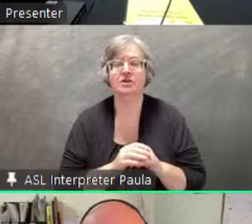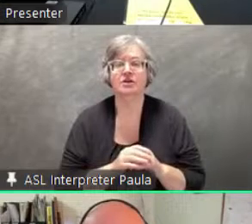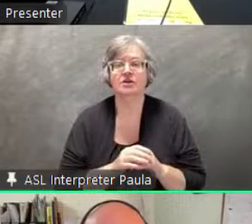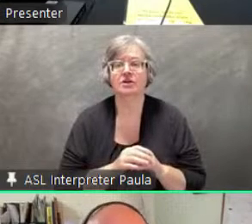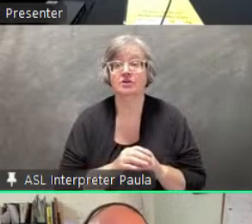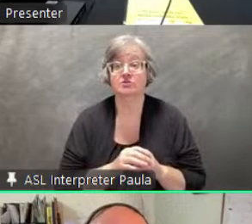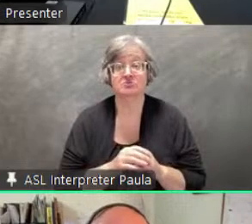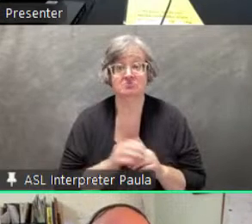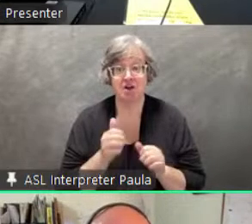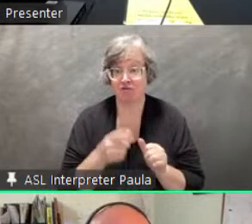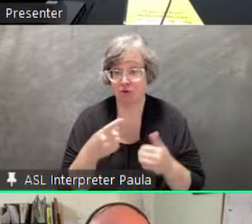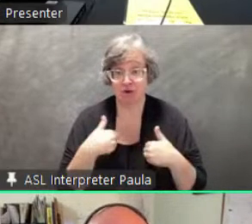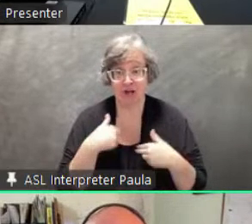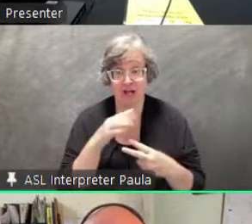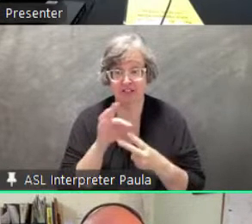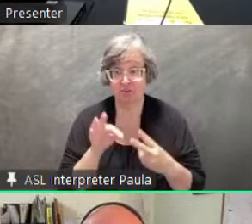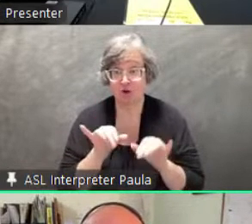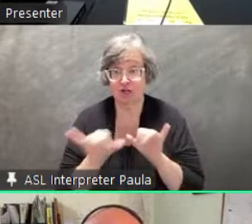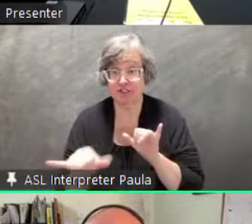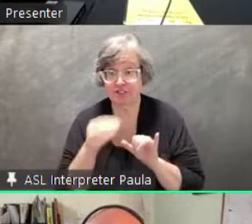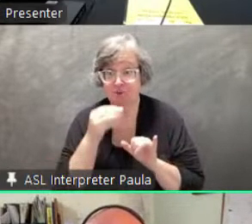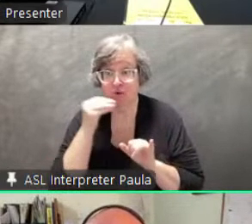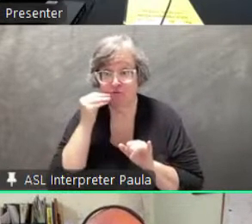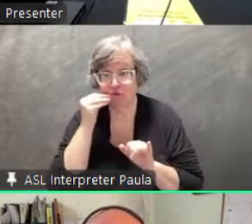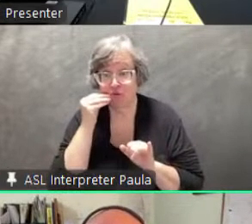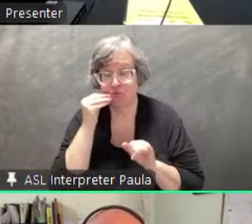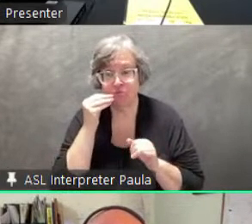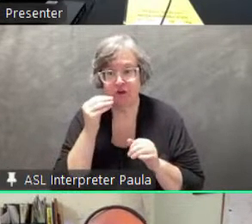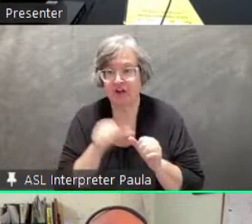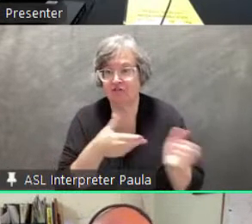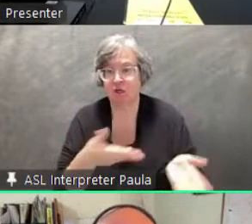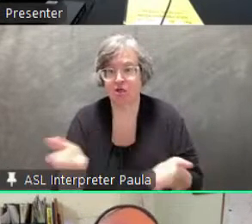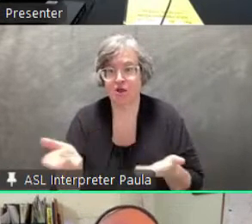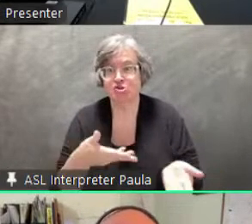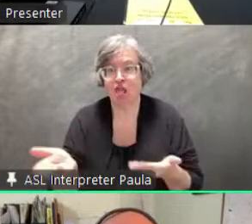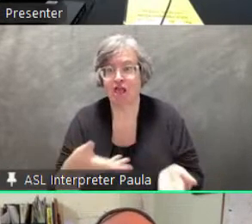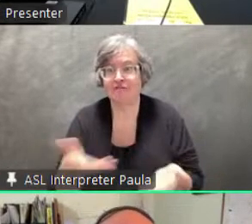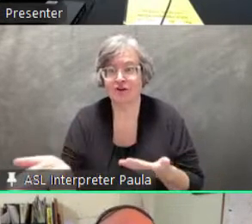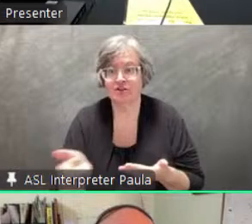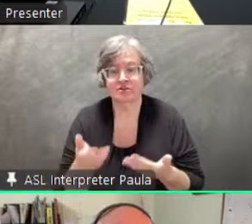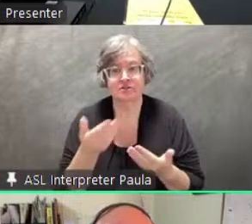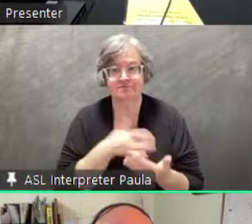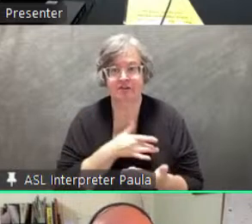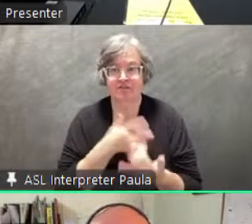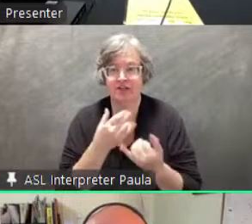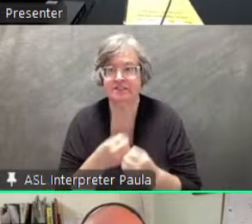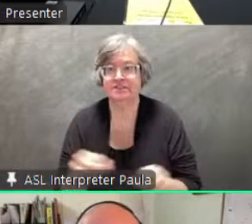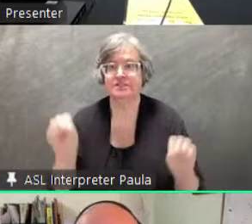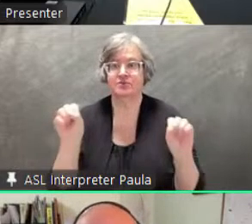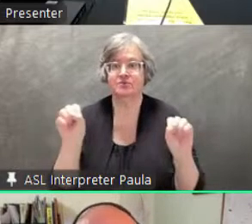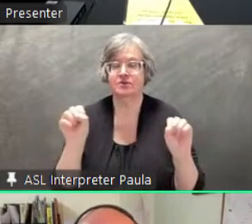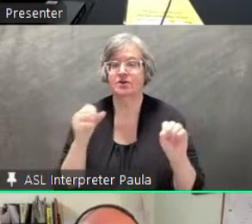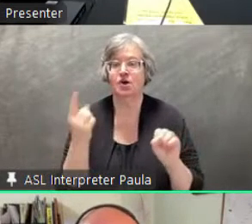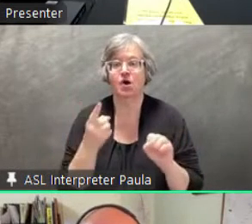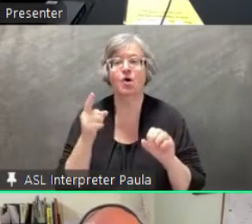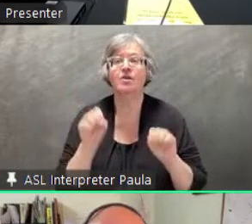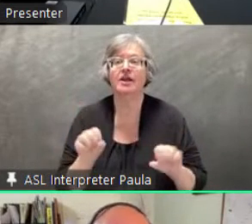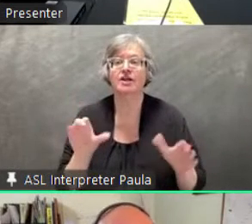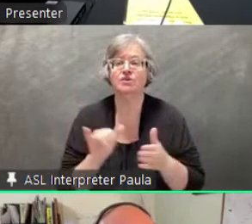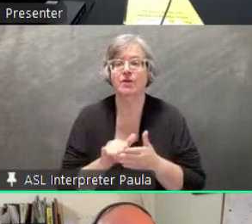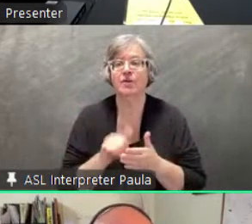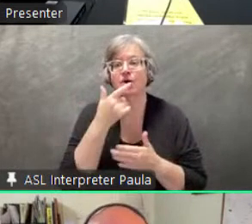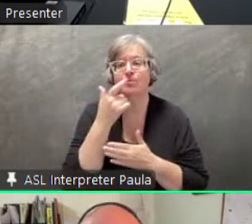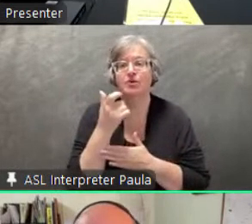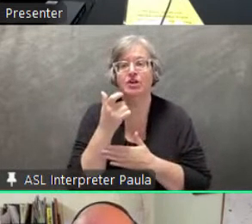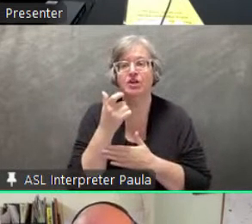who has the option of staying home and having everything delivered to them and feeling safe is only able to do that